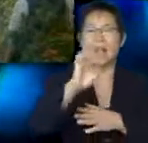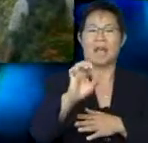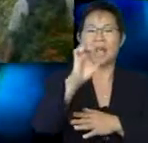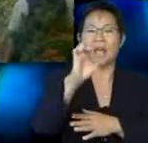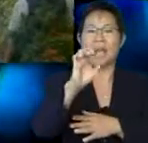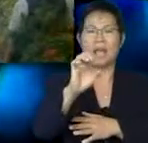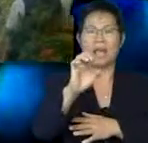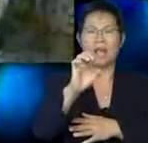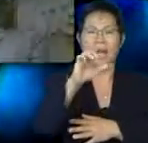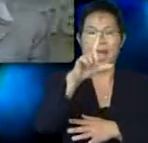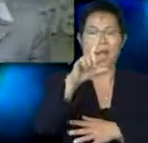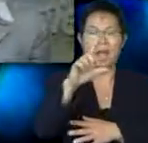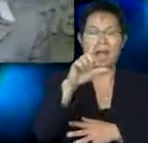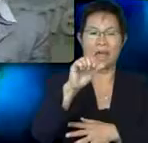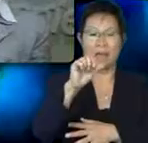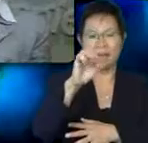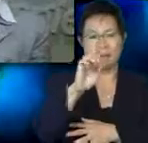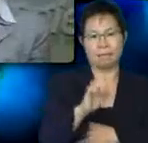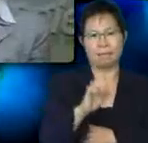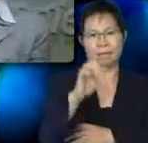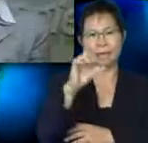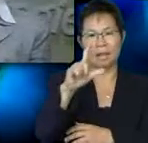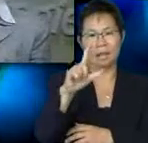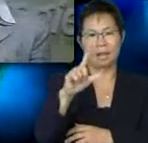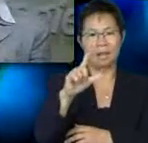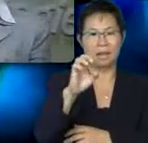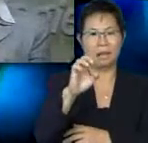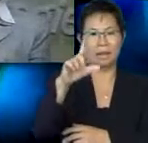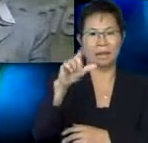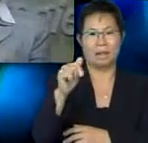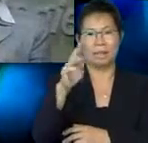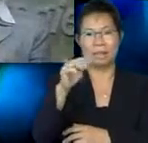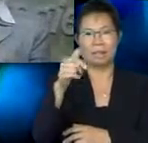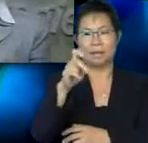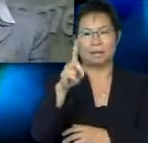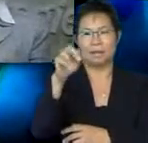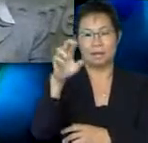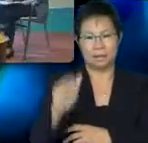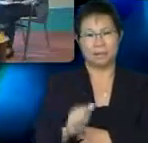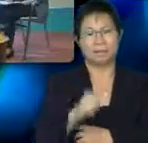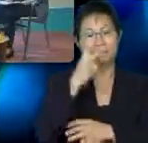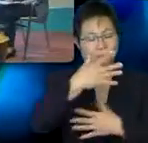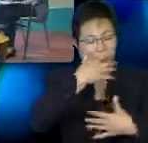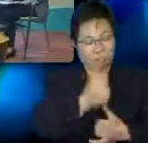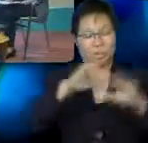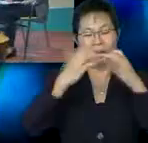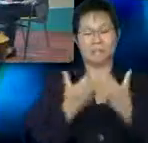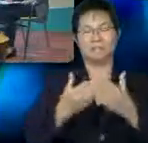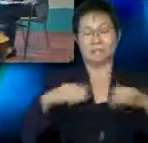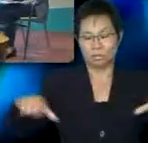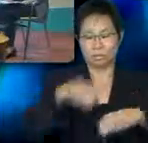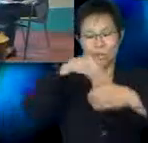alamander. The alamander. Kuldev, don't you think it's refreshing to see the class being conducted in the garden rather